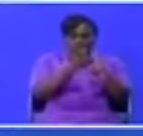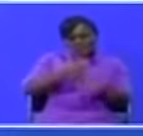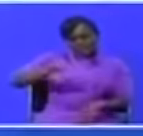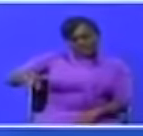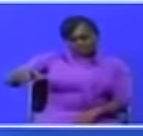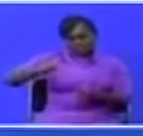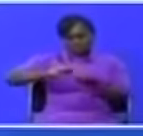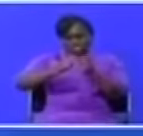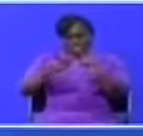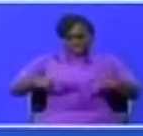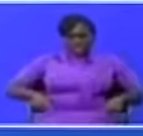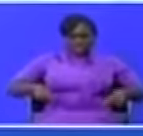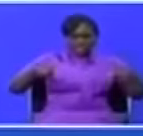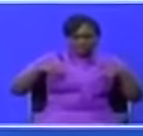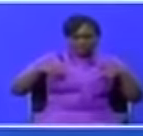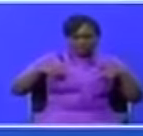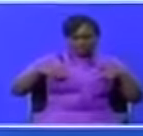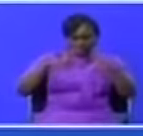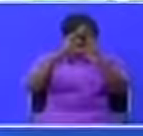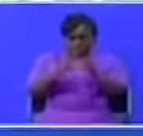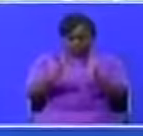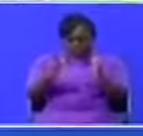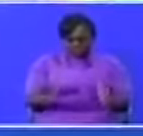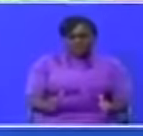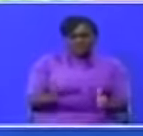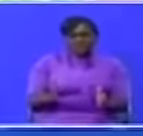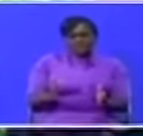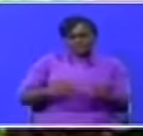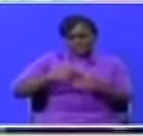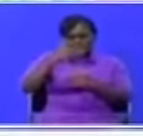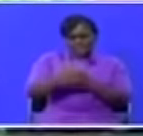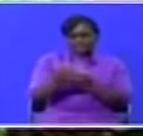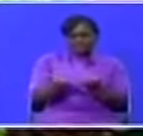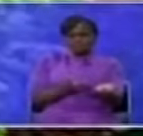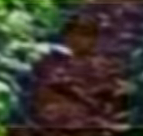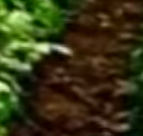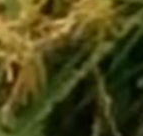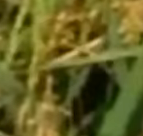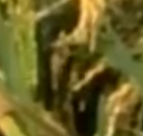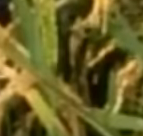that is changing lives. Philip Keitan for The Next Frontier.